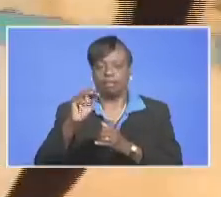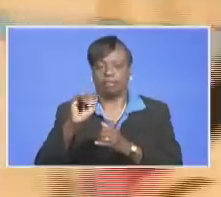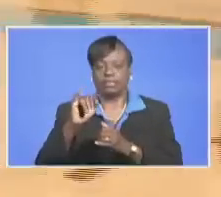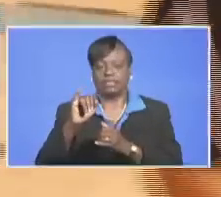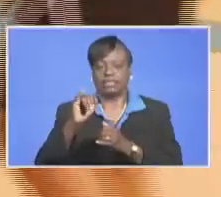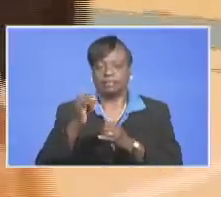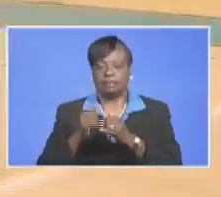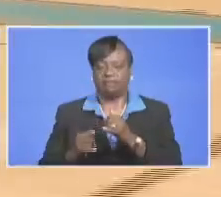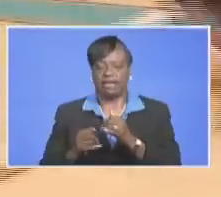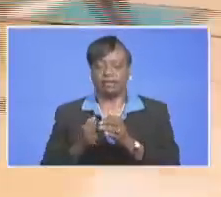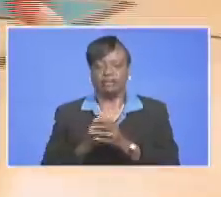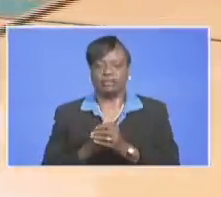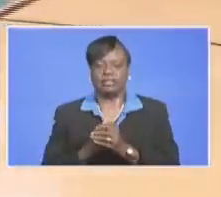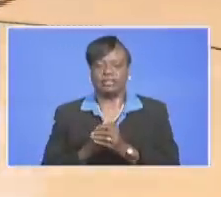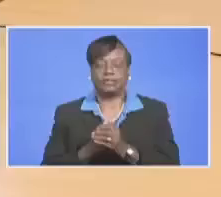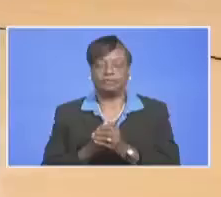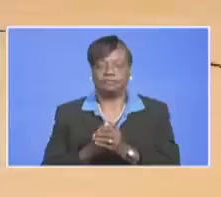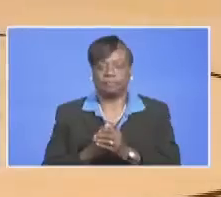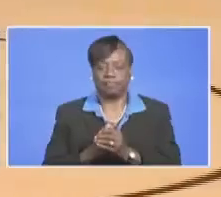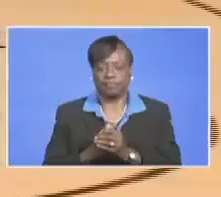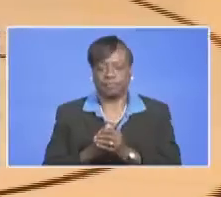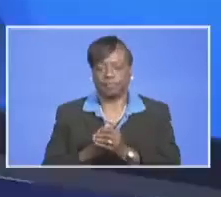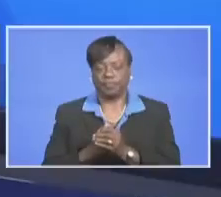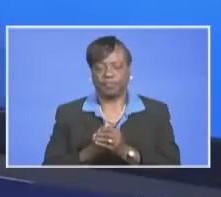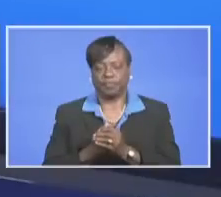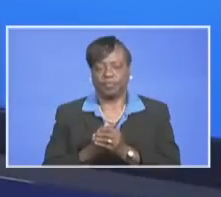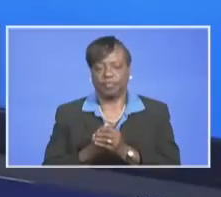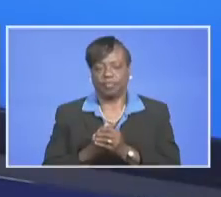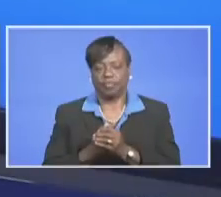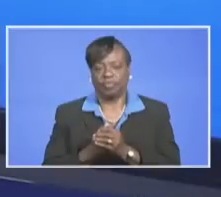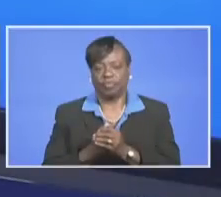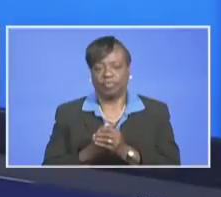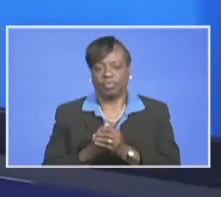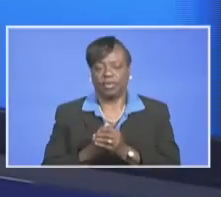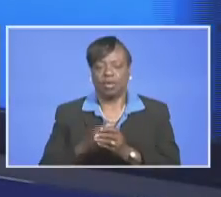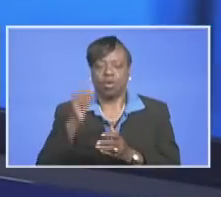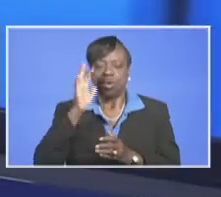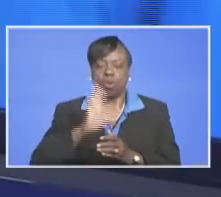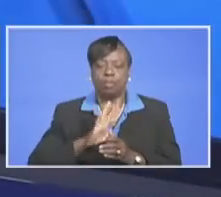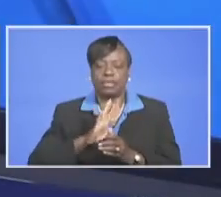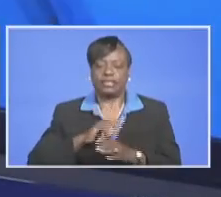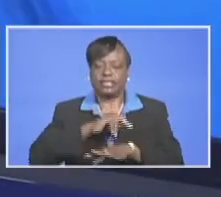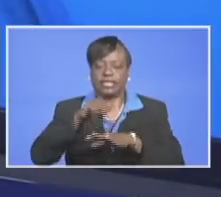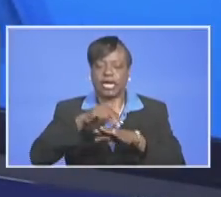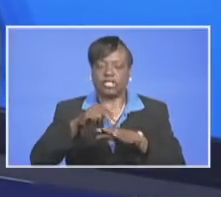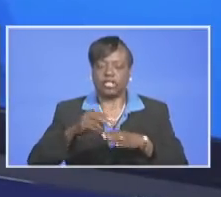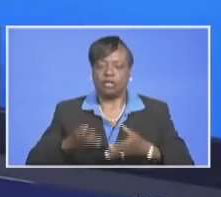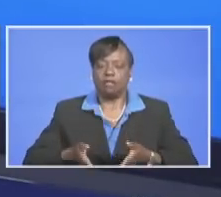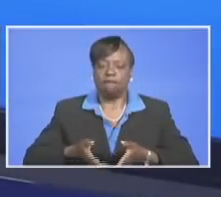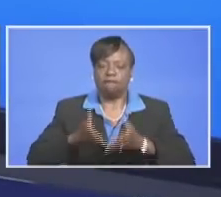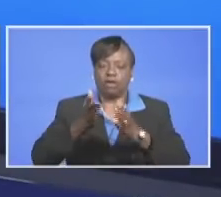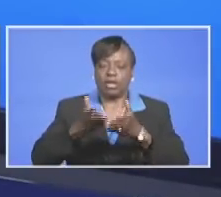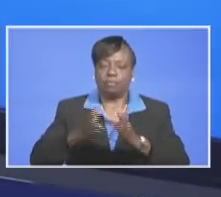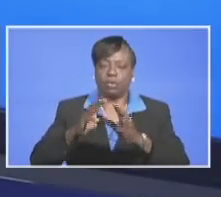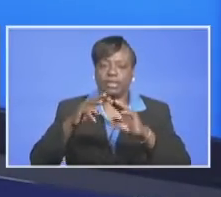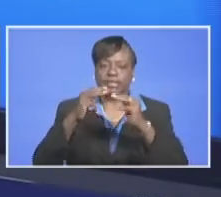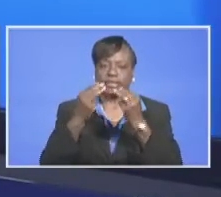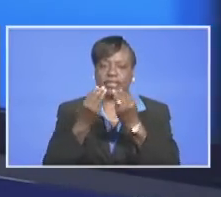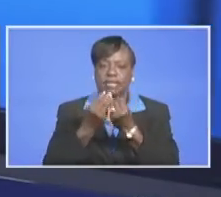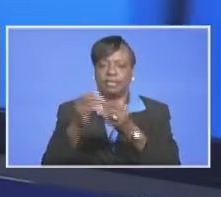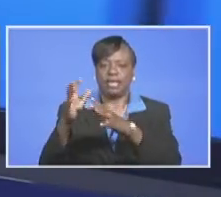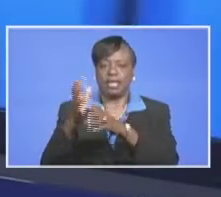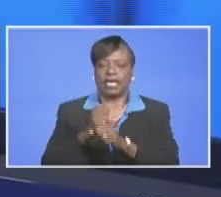qualifiers that they begin in September. Our women's national volleyball team getting ready for the Caribbean Championships